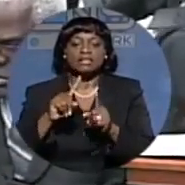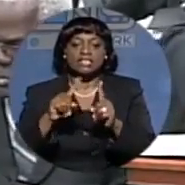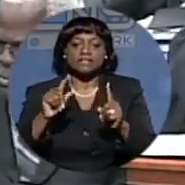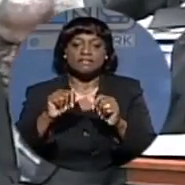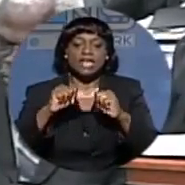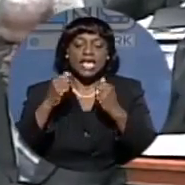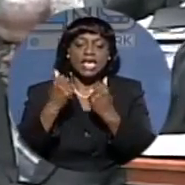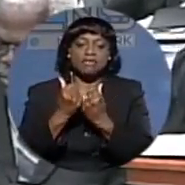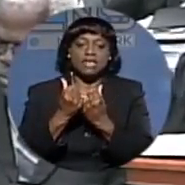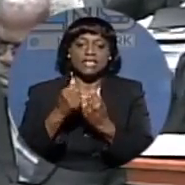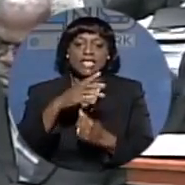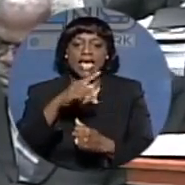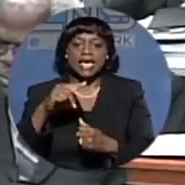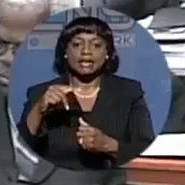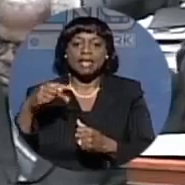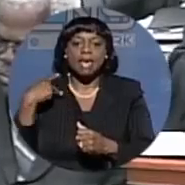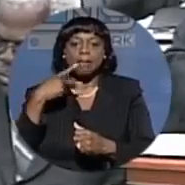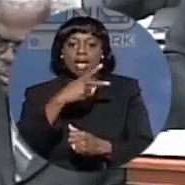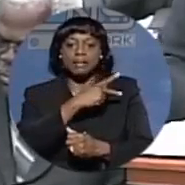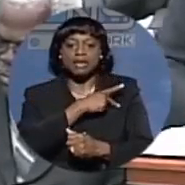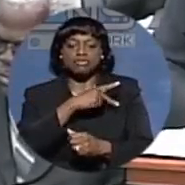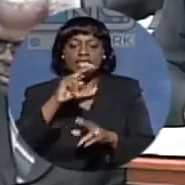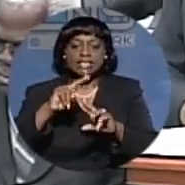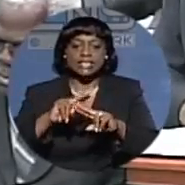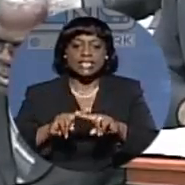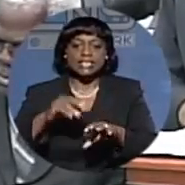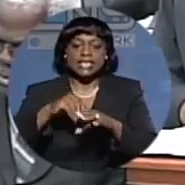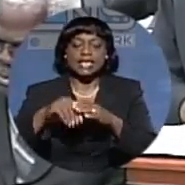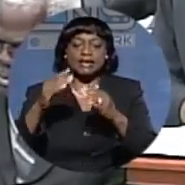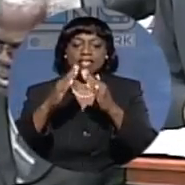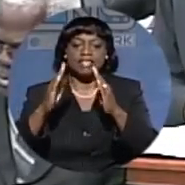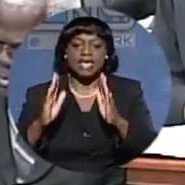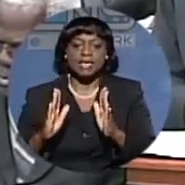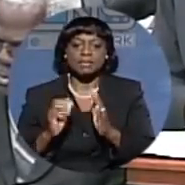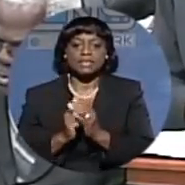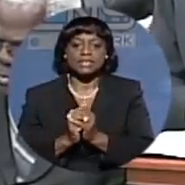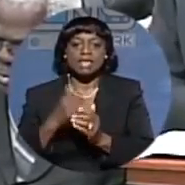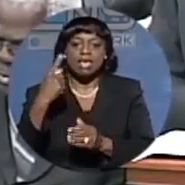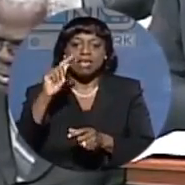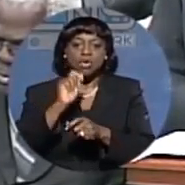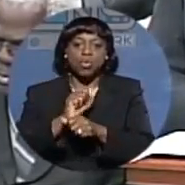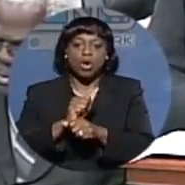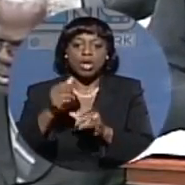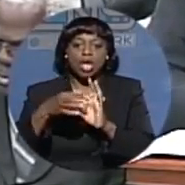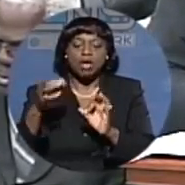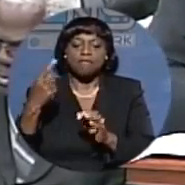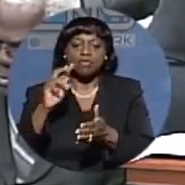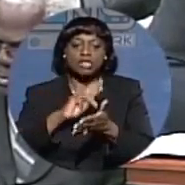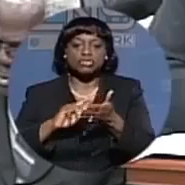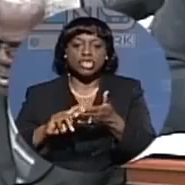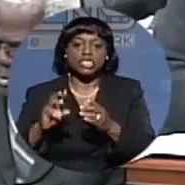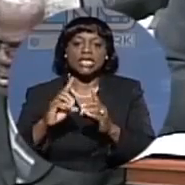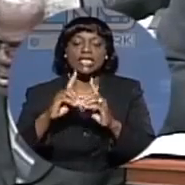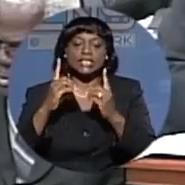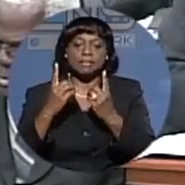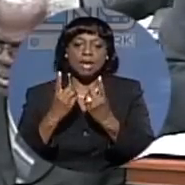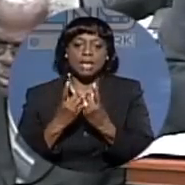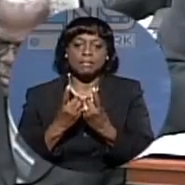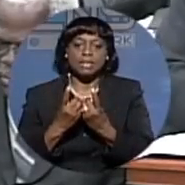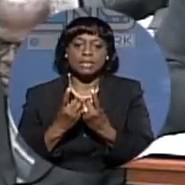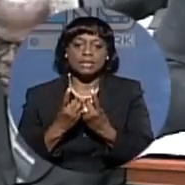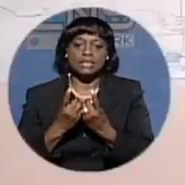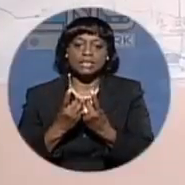of parliamentary seats in the House. The final and essential work of the Parliamentary Registration Department also rely heavily on